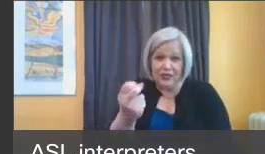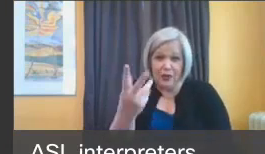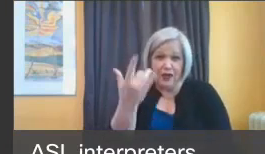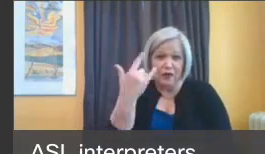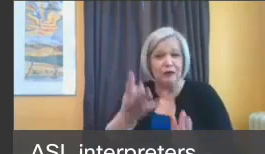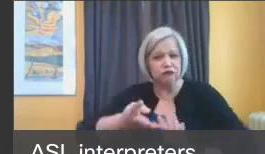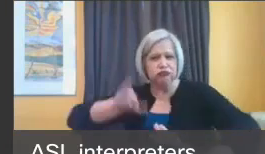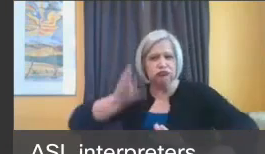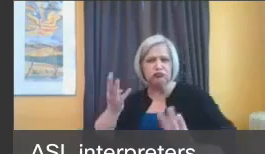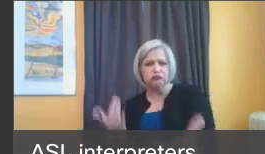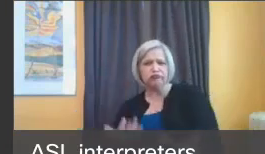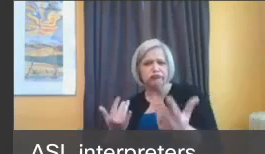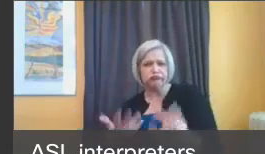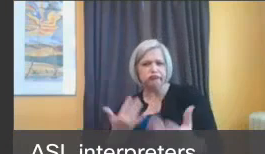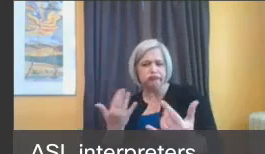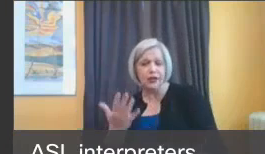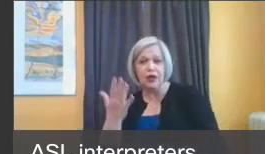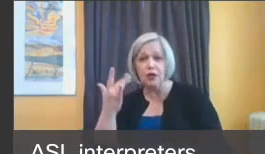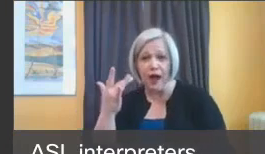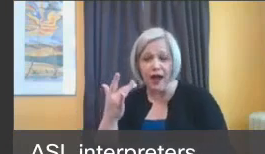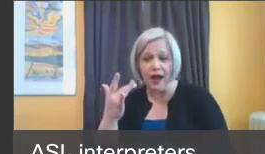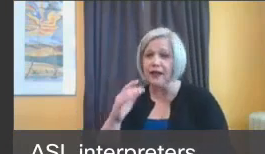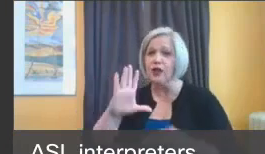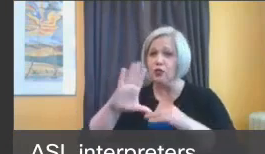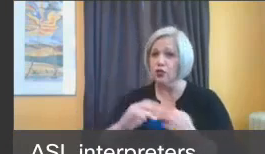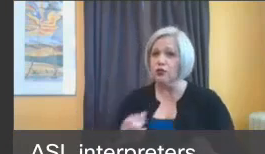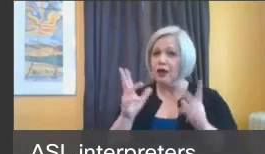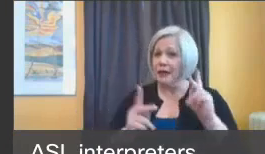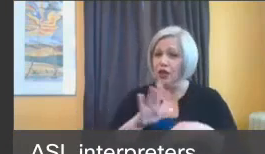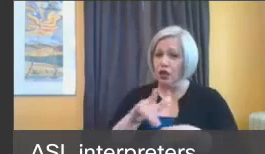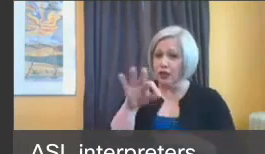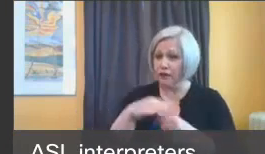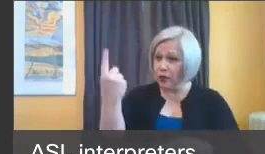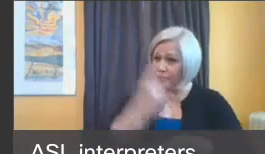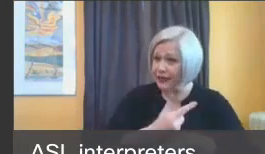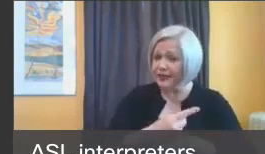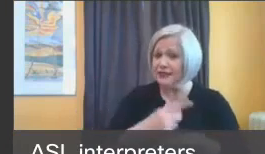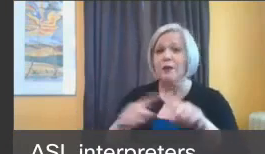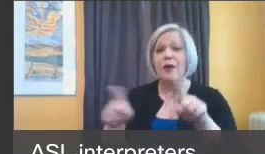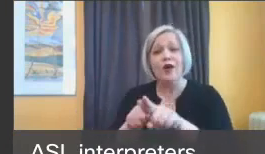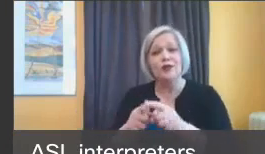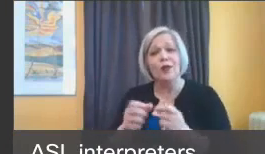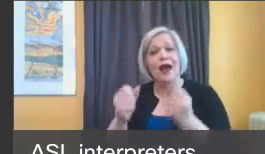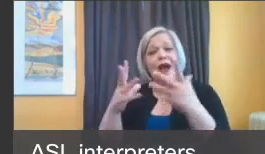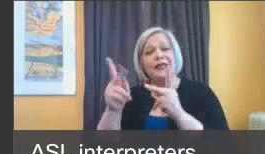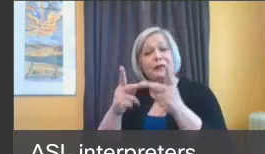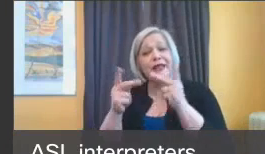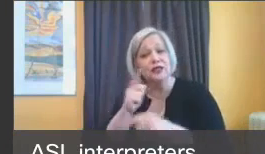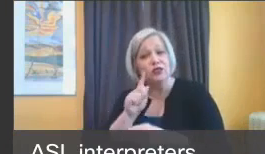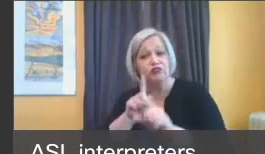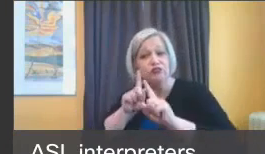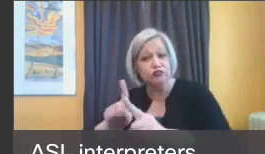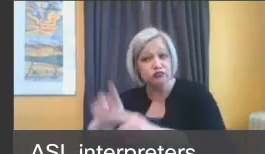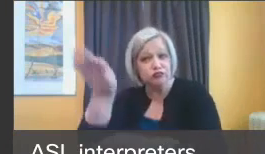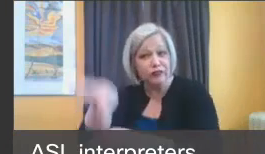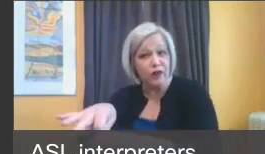lines. Long lines resulted because Florida not only reduced the number of early voting days, but it also reduced the number of polling places open during early